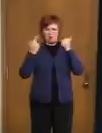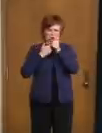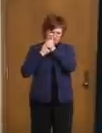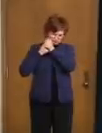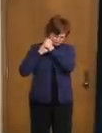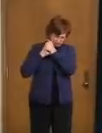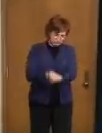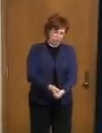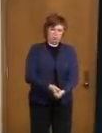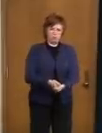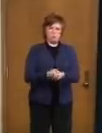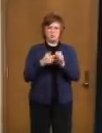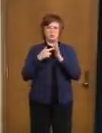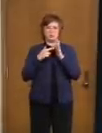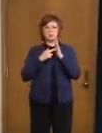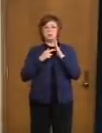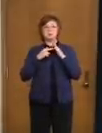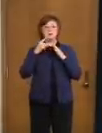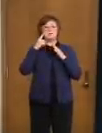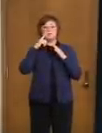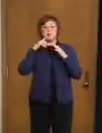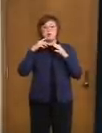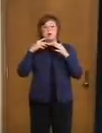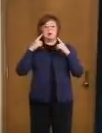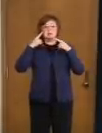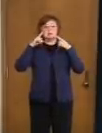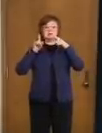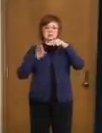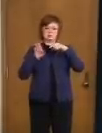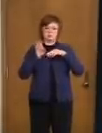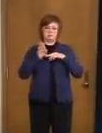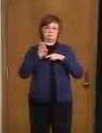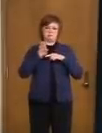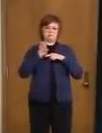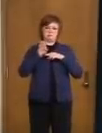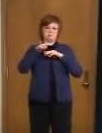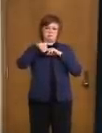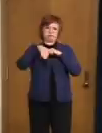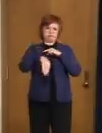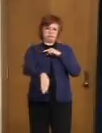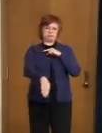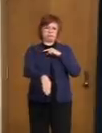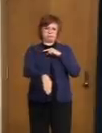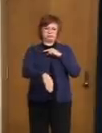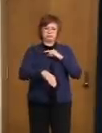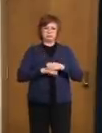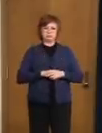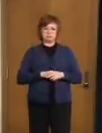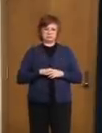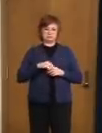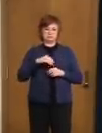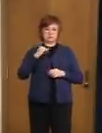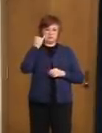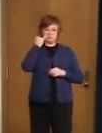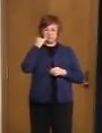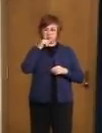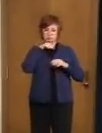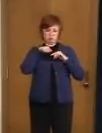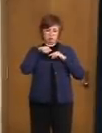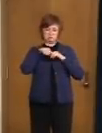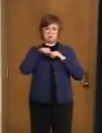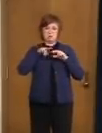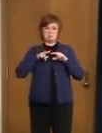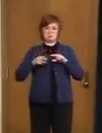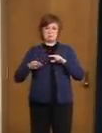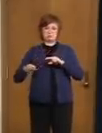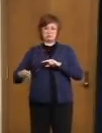around. Otherwise, the other options that remain beyond the current public health measures are, we can see that in being enacted in